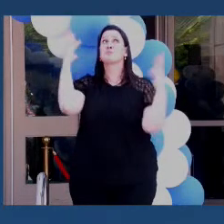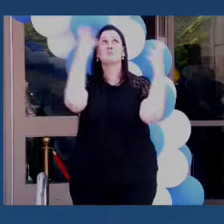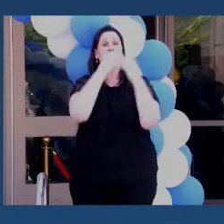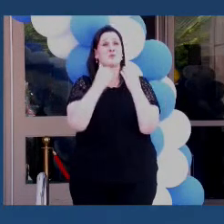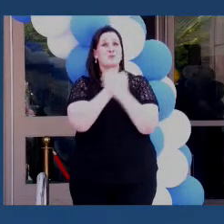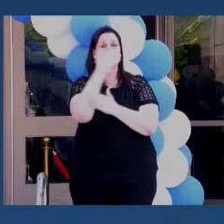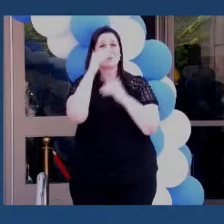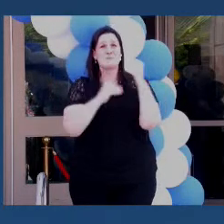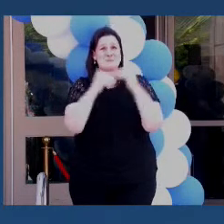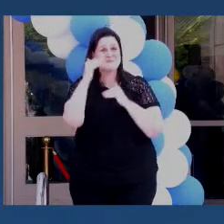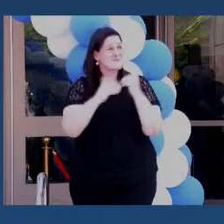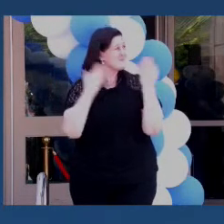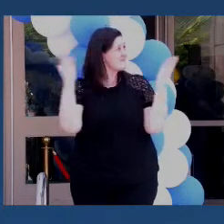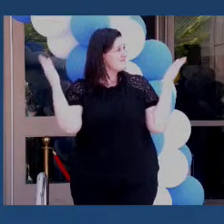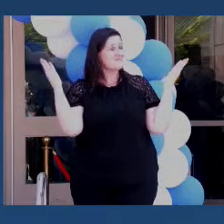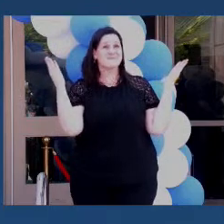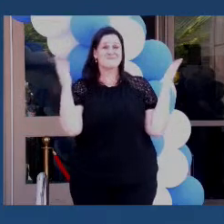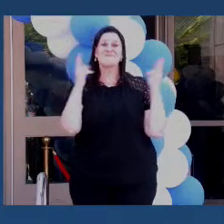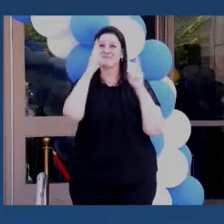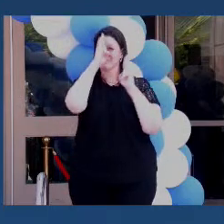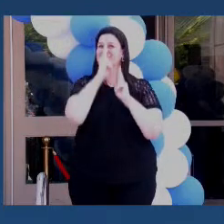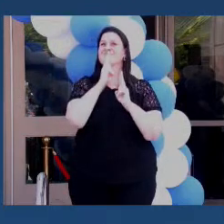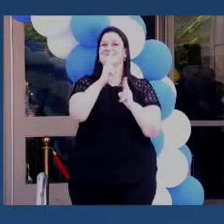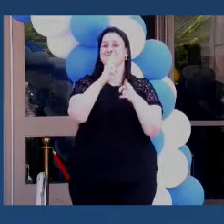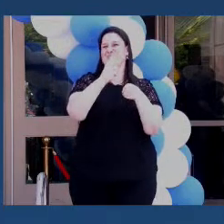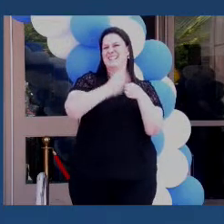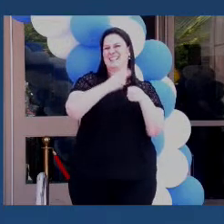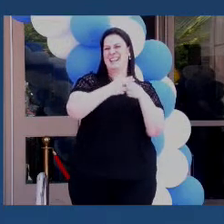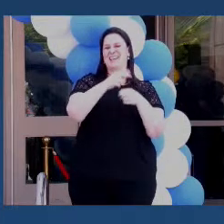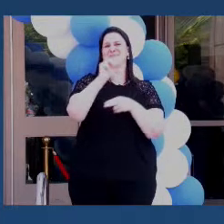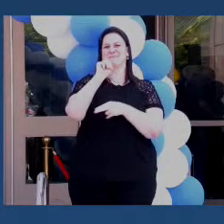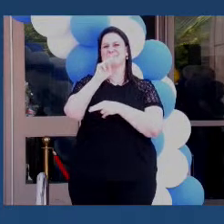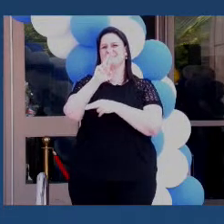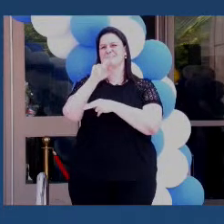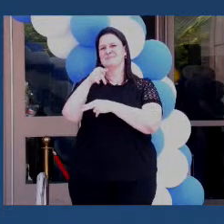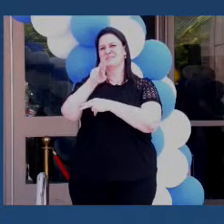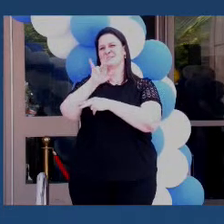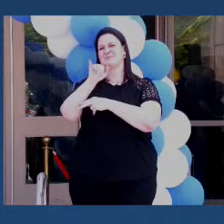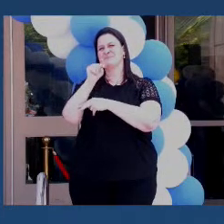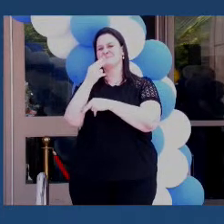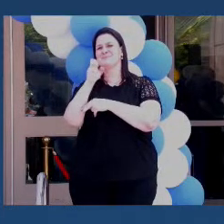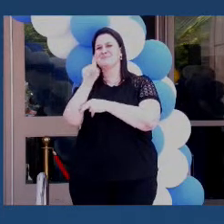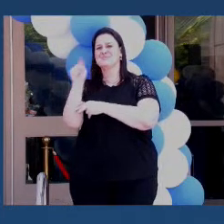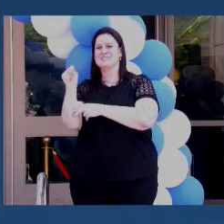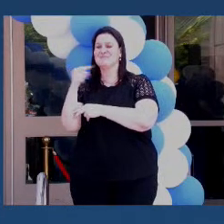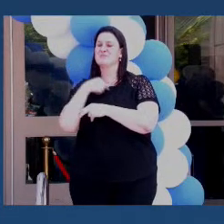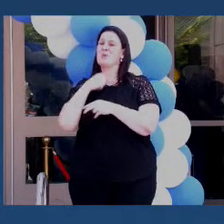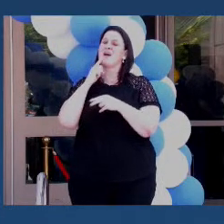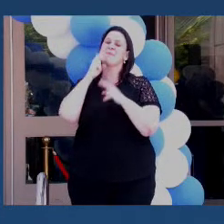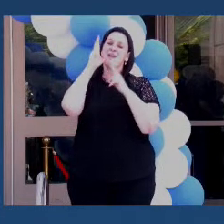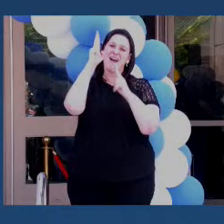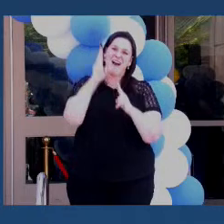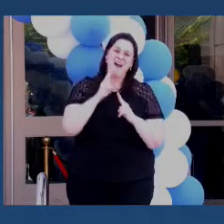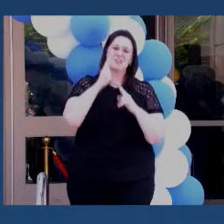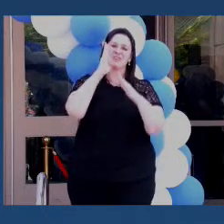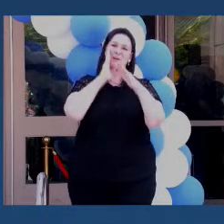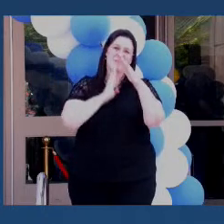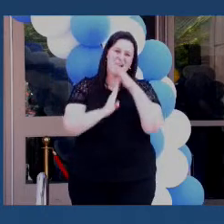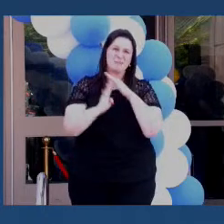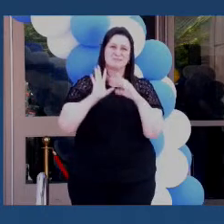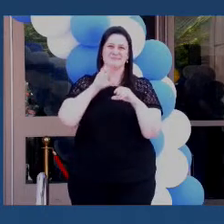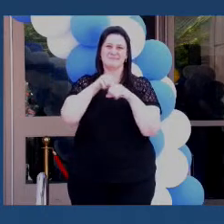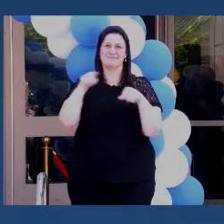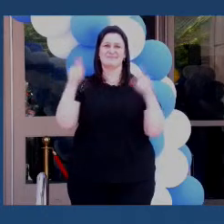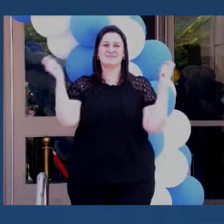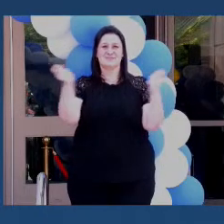place, named after him. So again, I'm honored and humbled to be part of this ceremony, and I just encourage all of